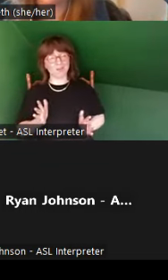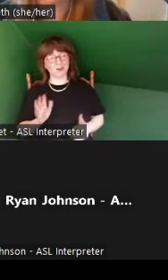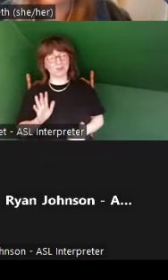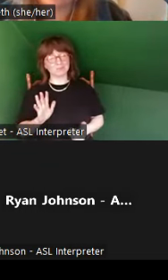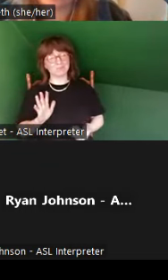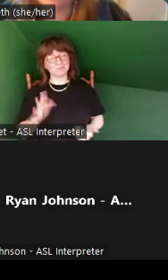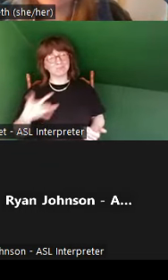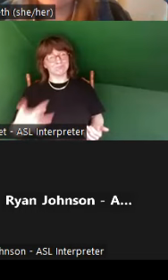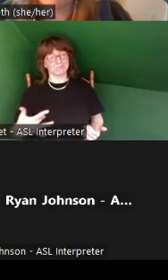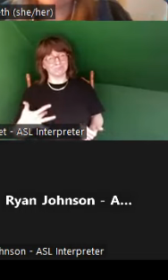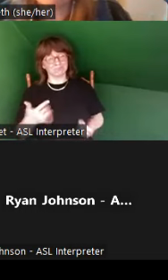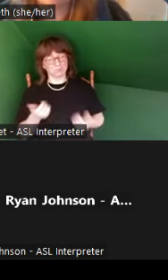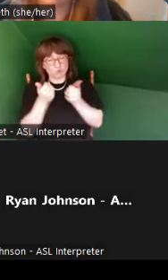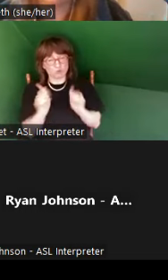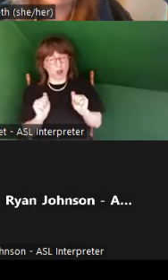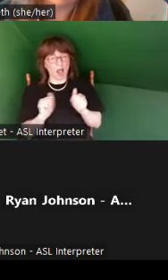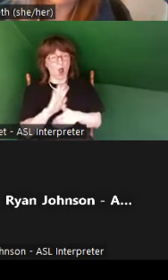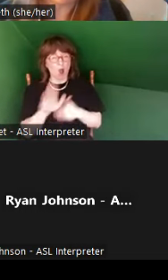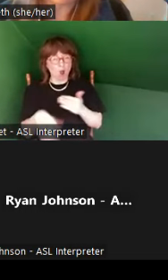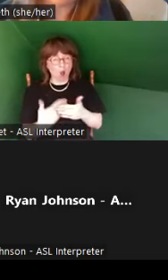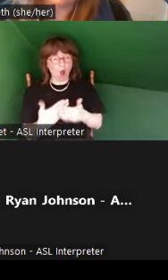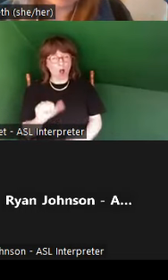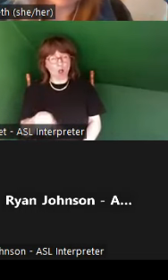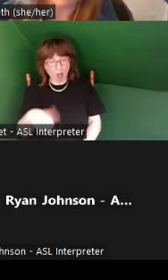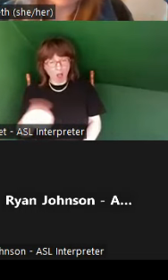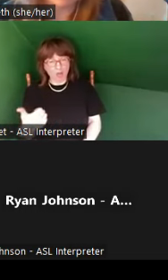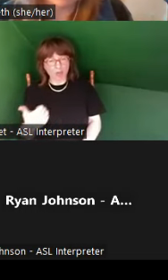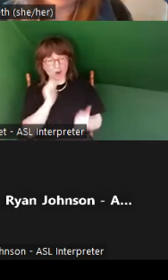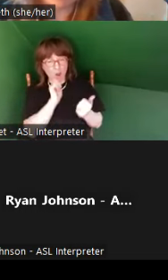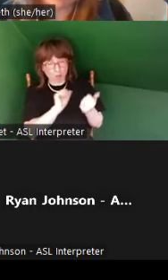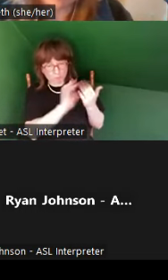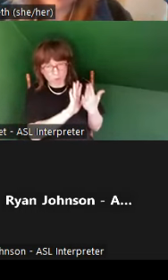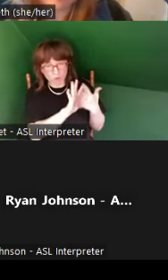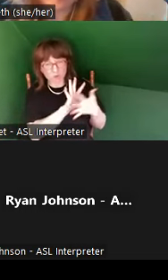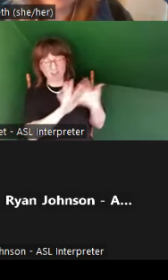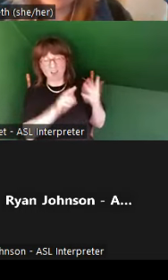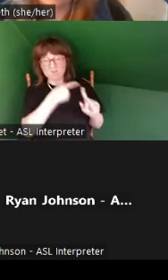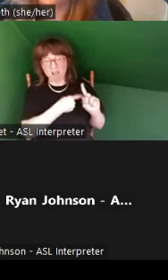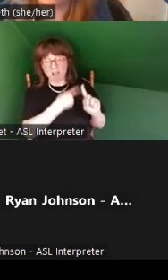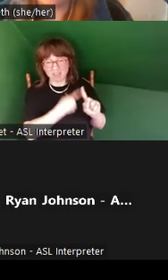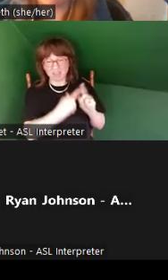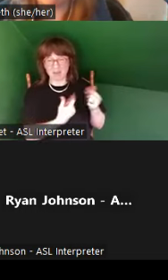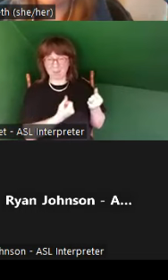methods unsuccessfully for a period of months or even years leading up to this point.